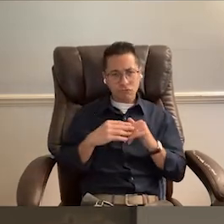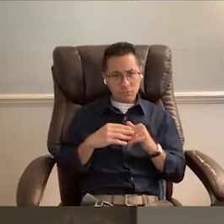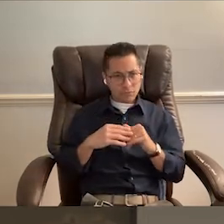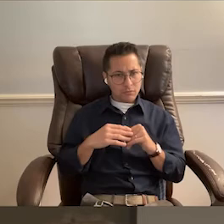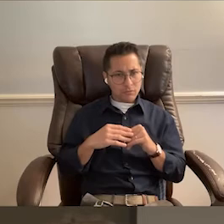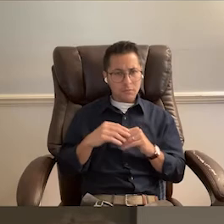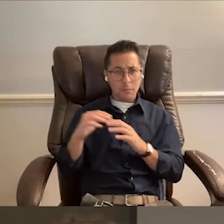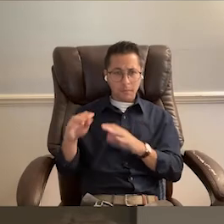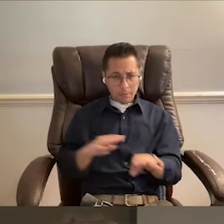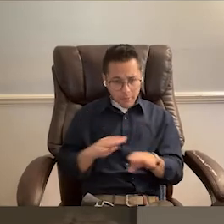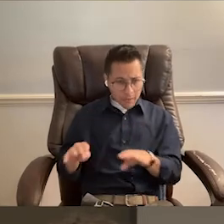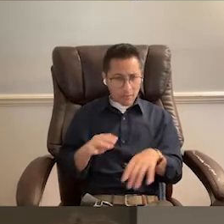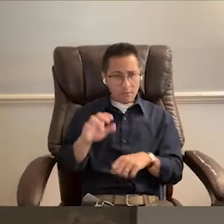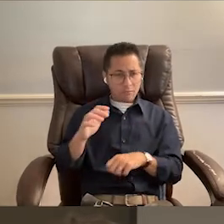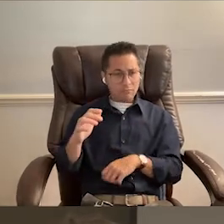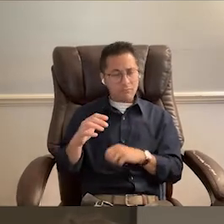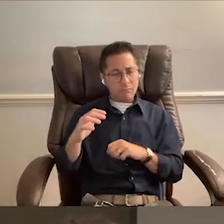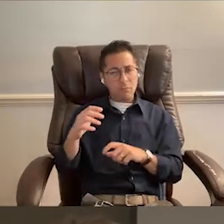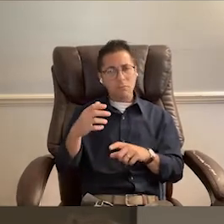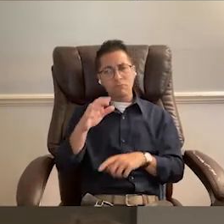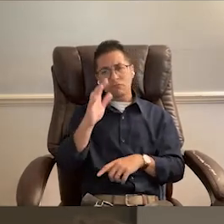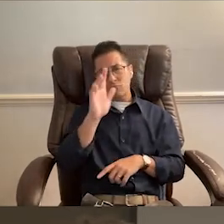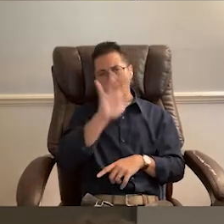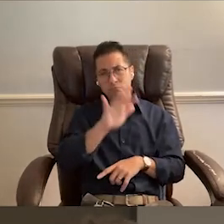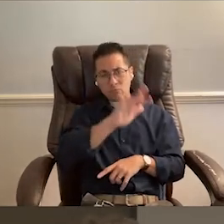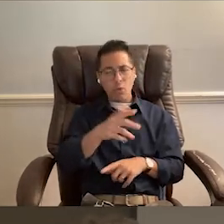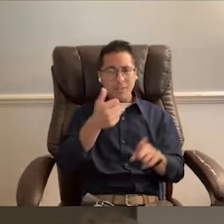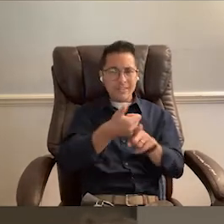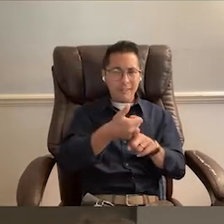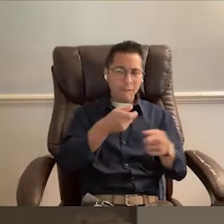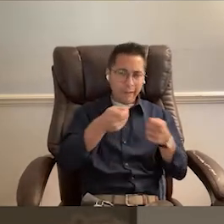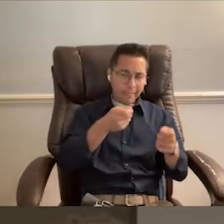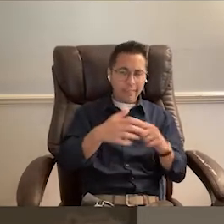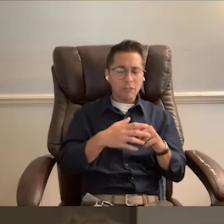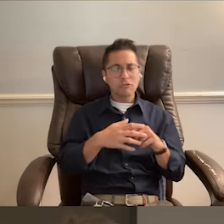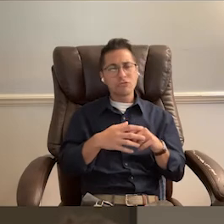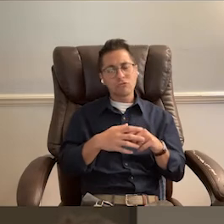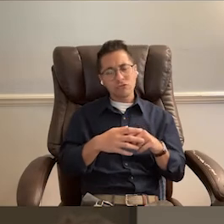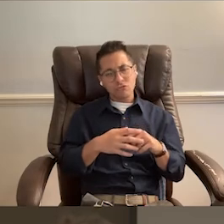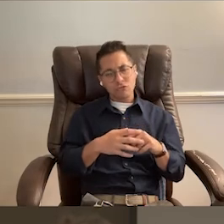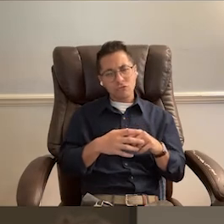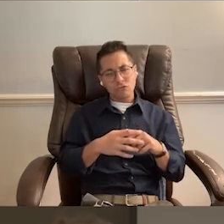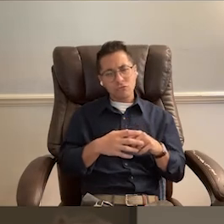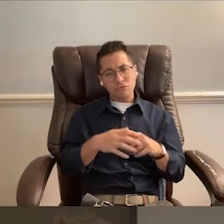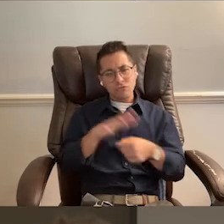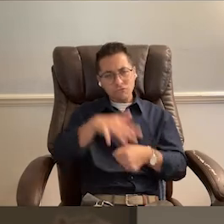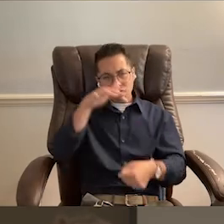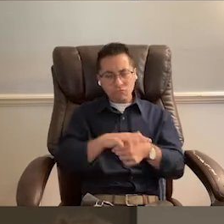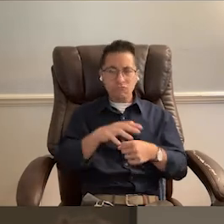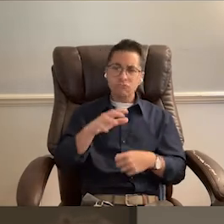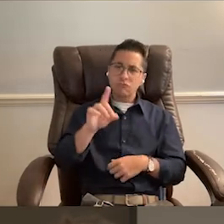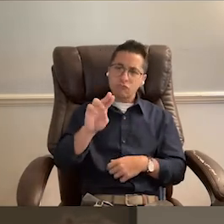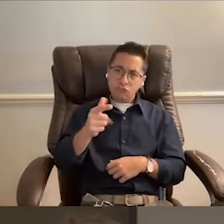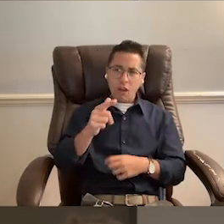negative self-image, PTSD, suicide, behavior to be poor self-regulation, social